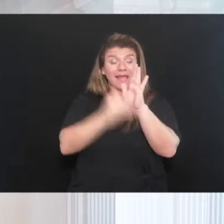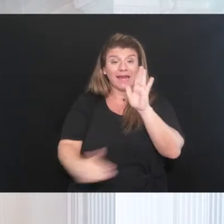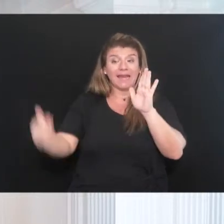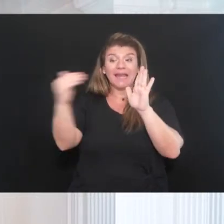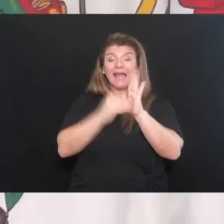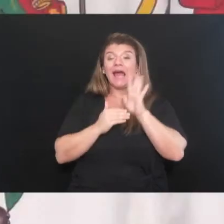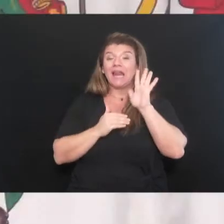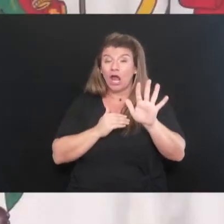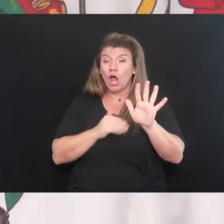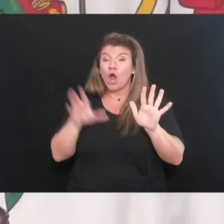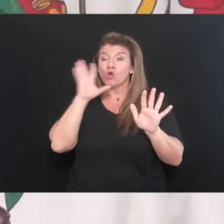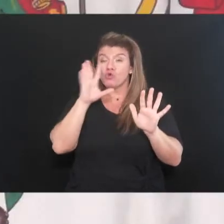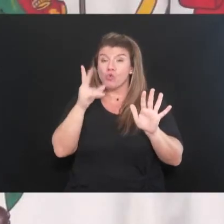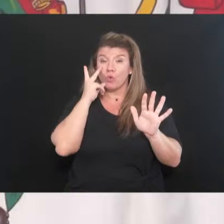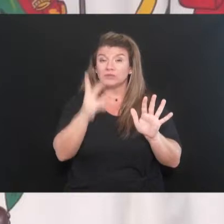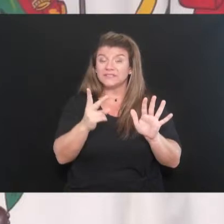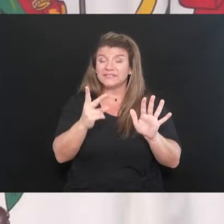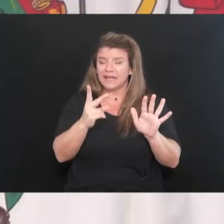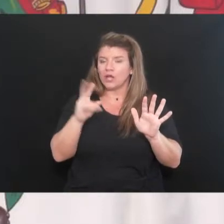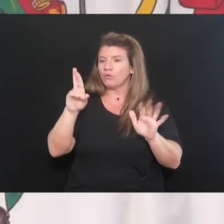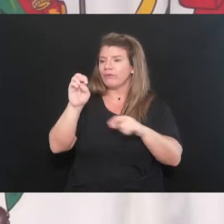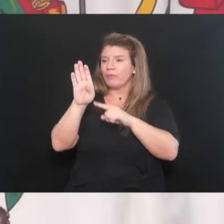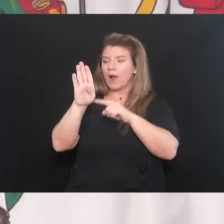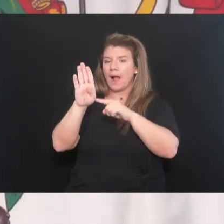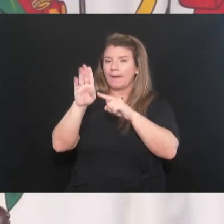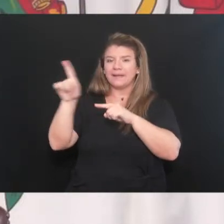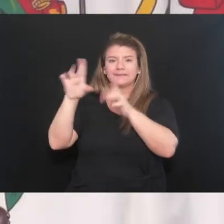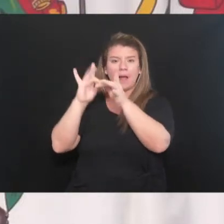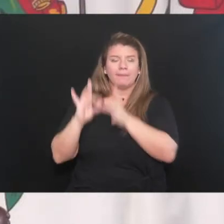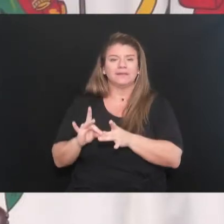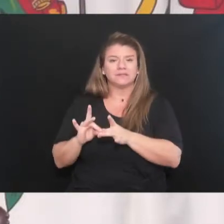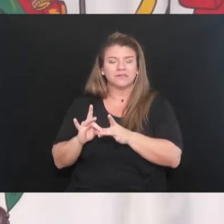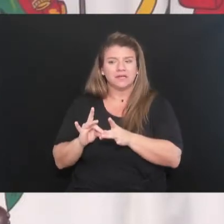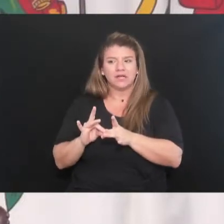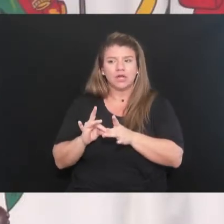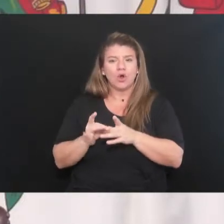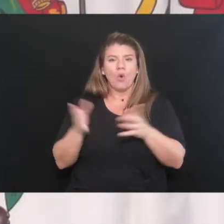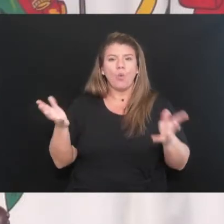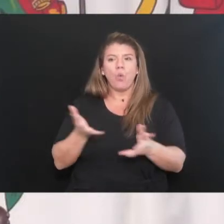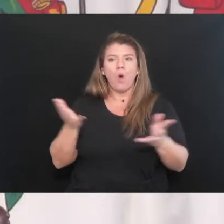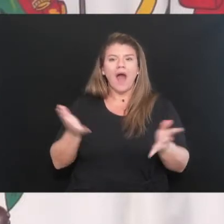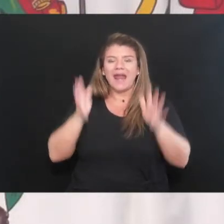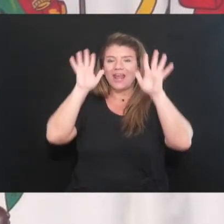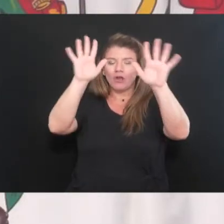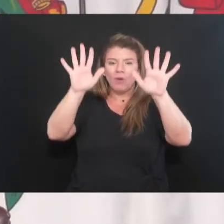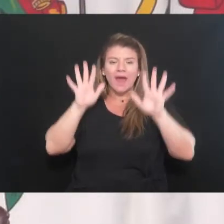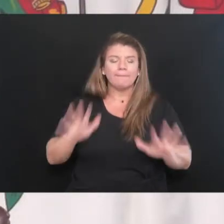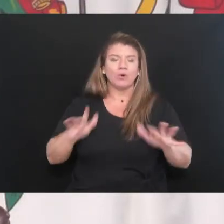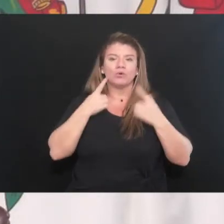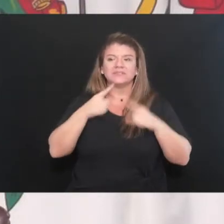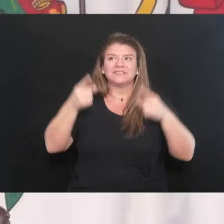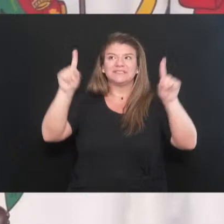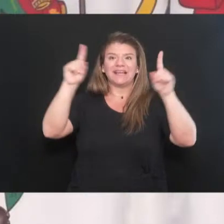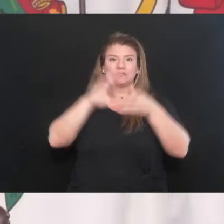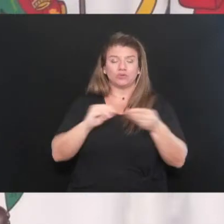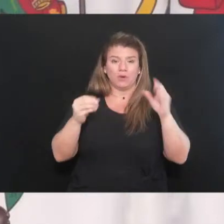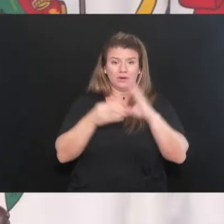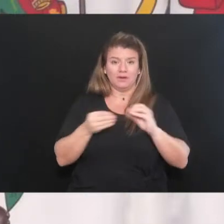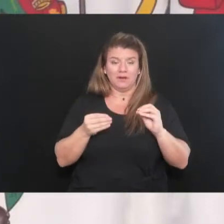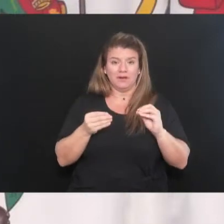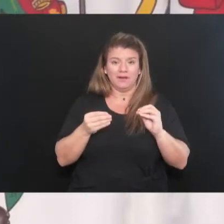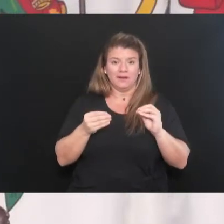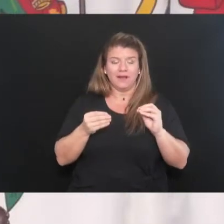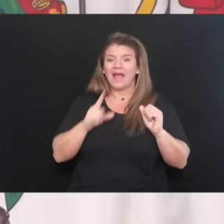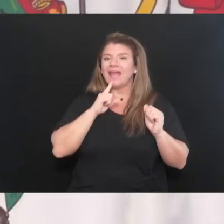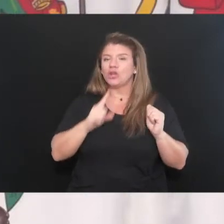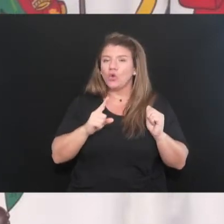You'll see from Rob speaking in just a second what an incredible success story, and you really are